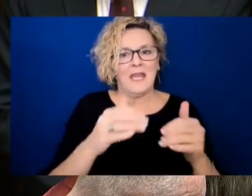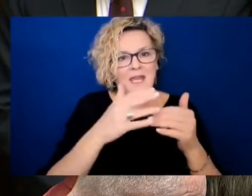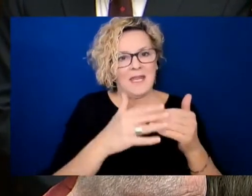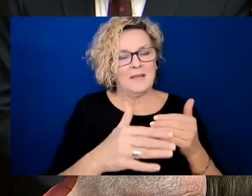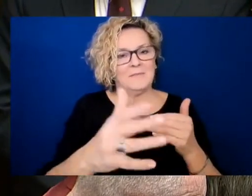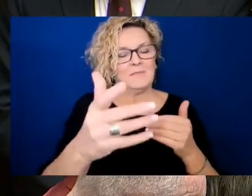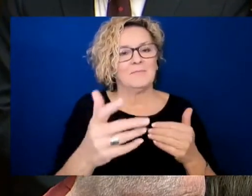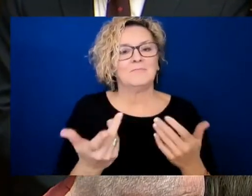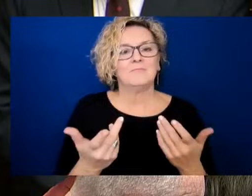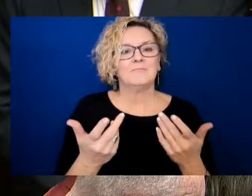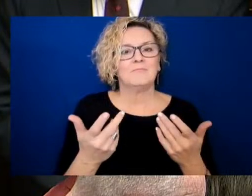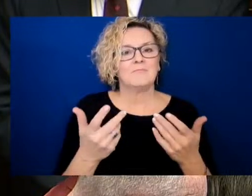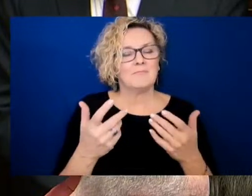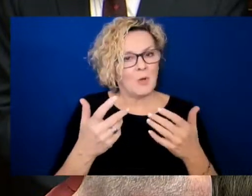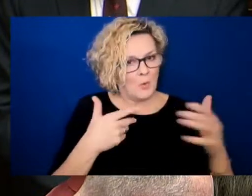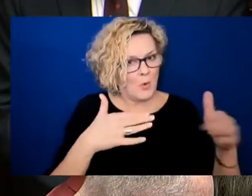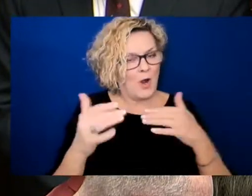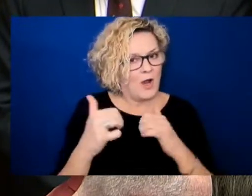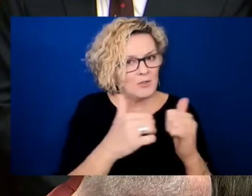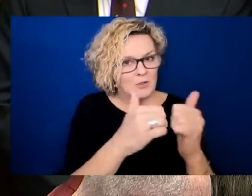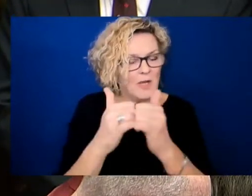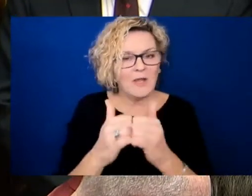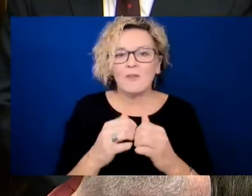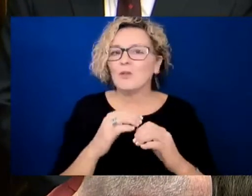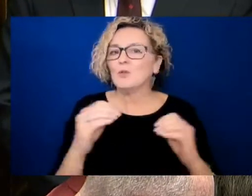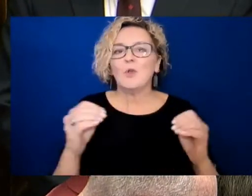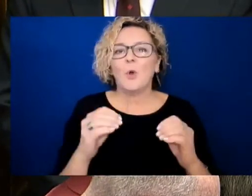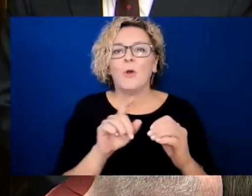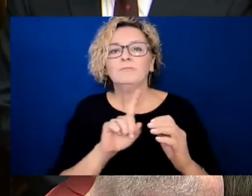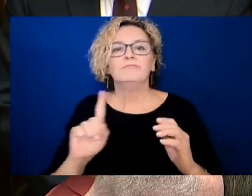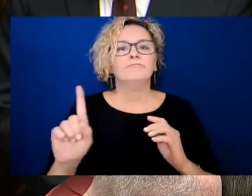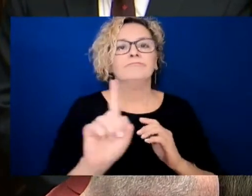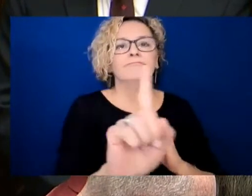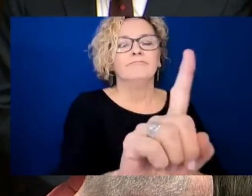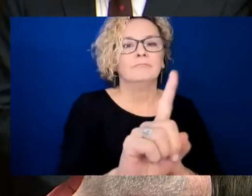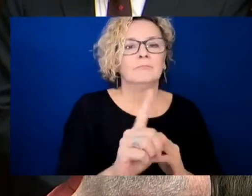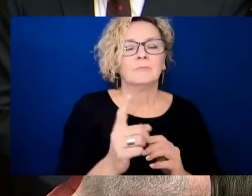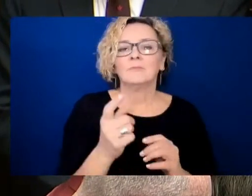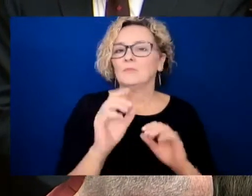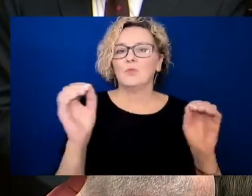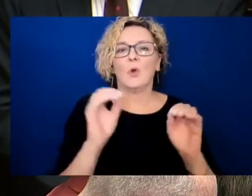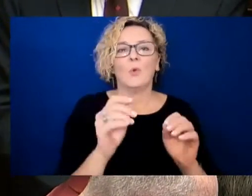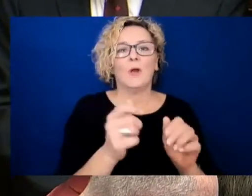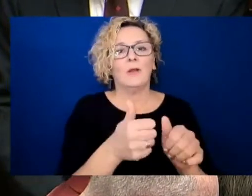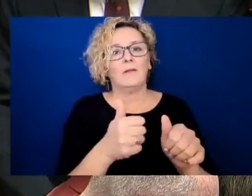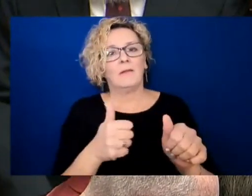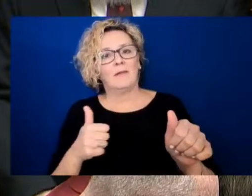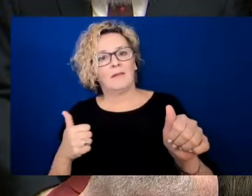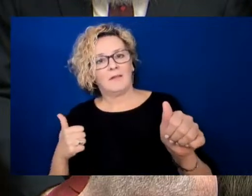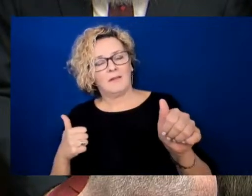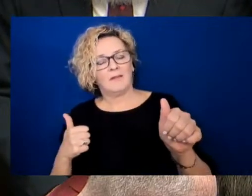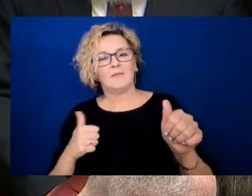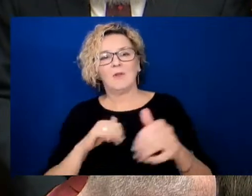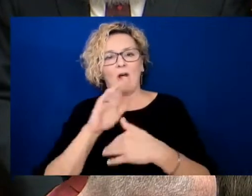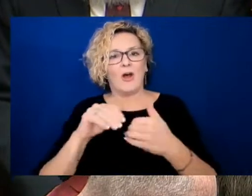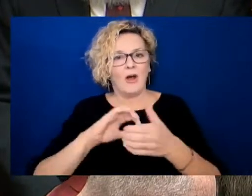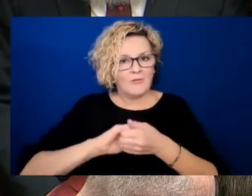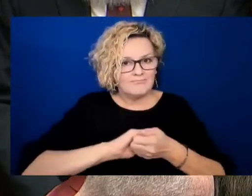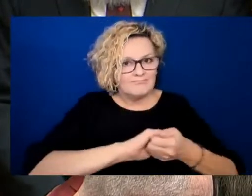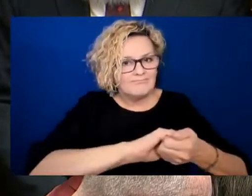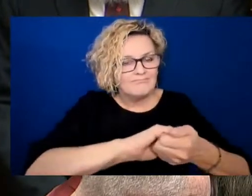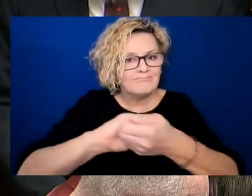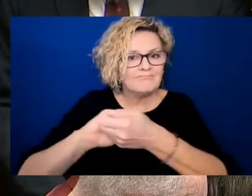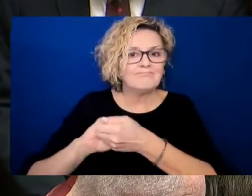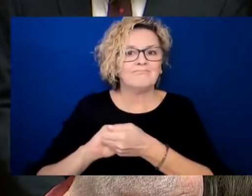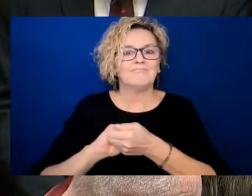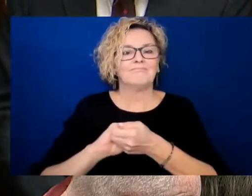behind. We really hold hands and we walk. And that's what makes our heart light,